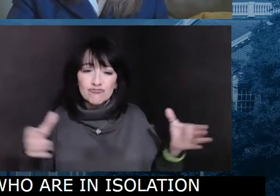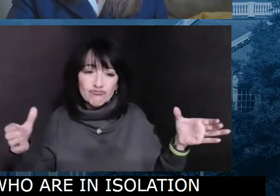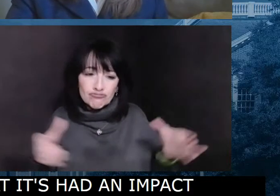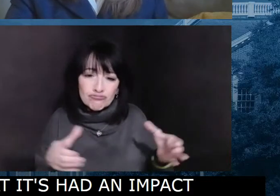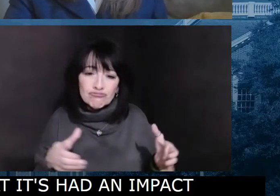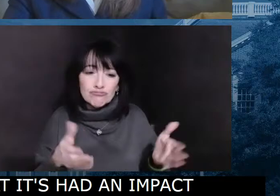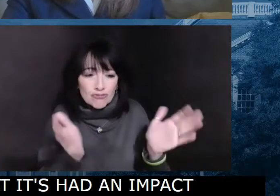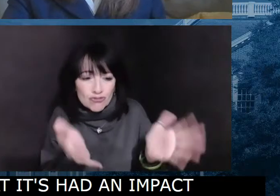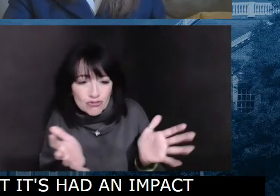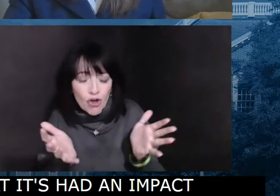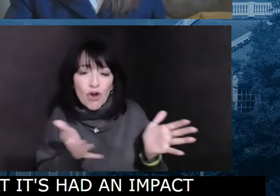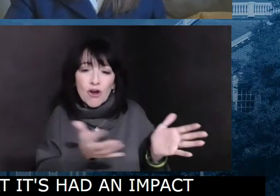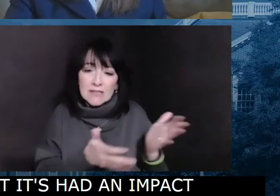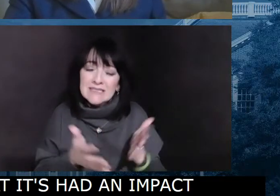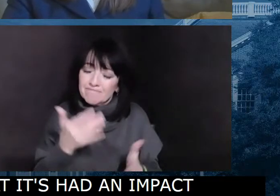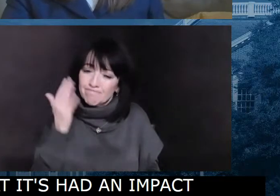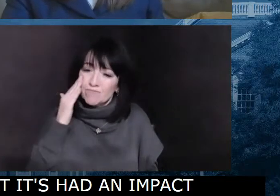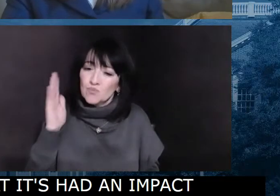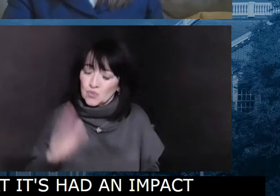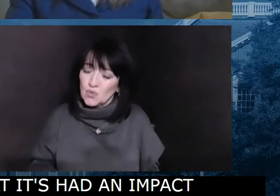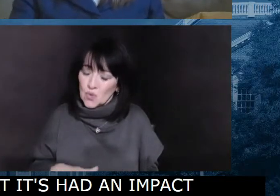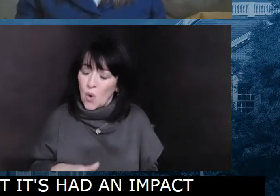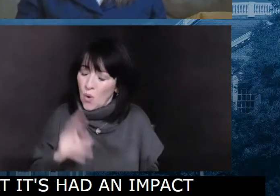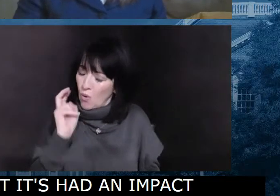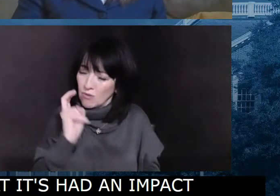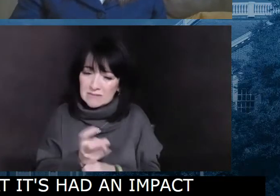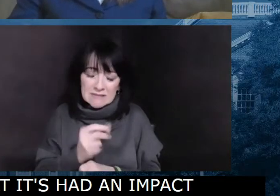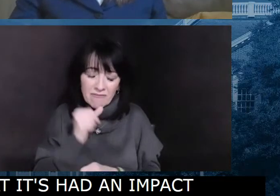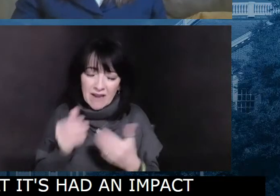in these facilities.